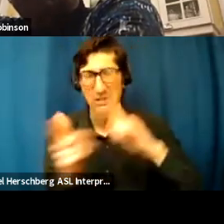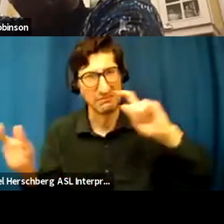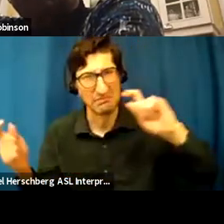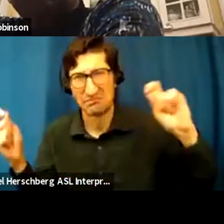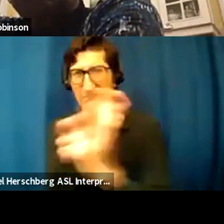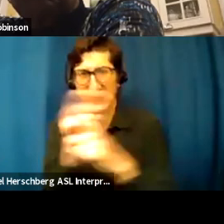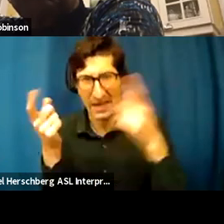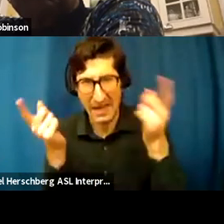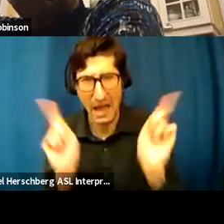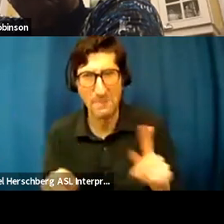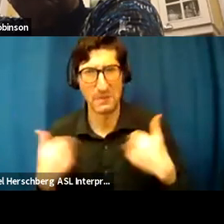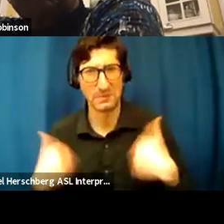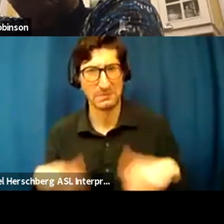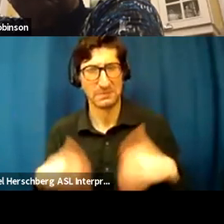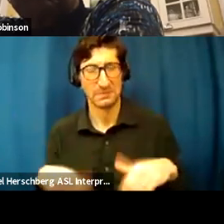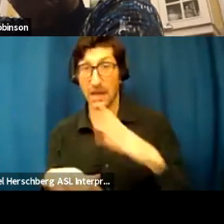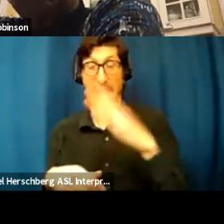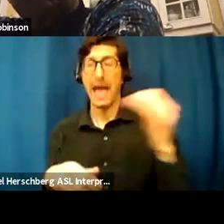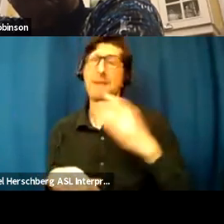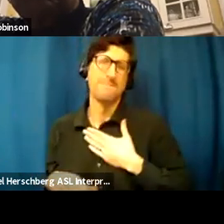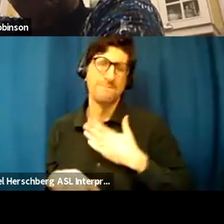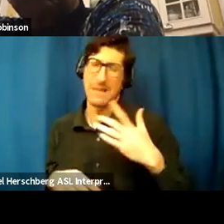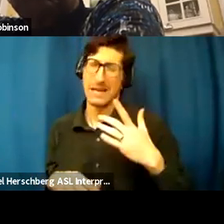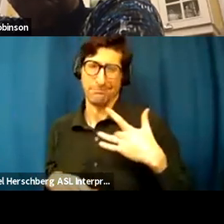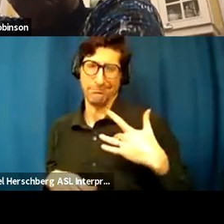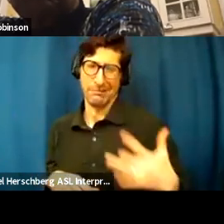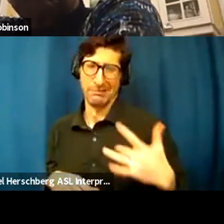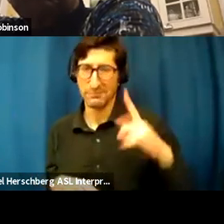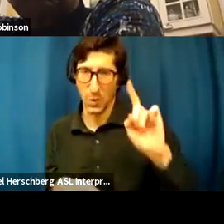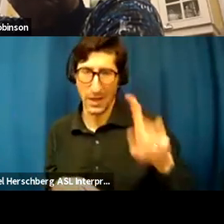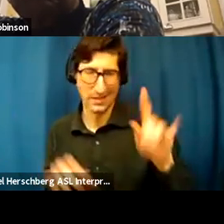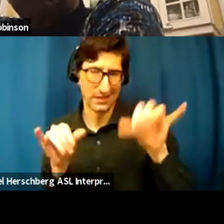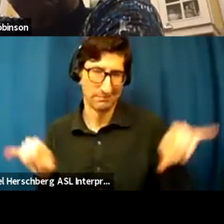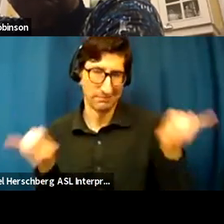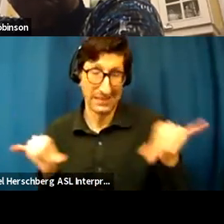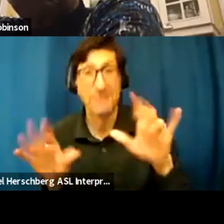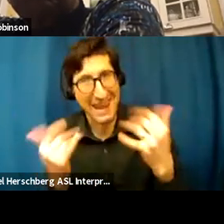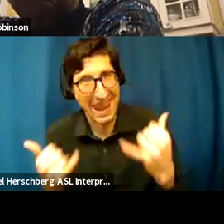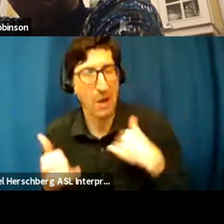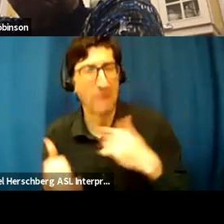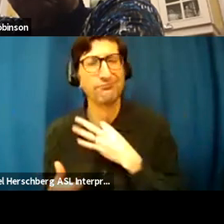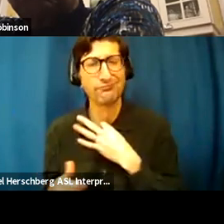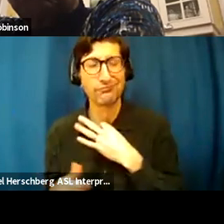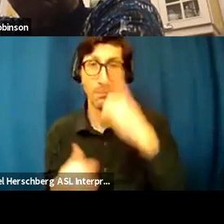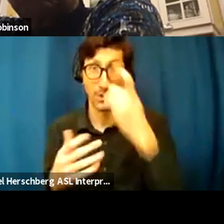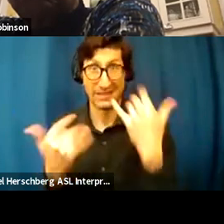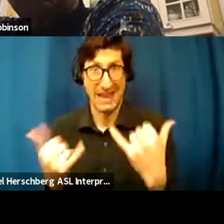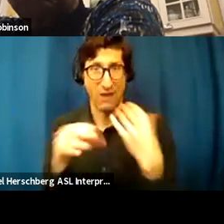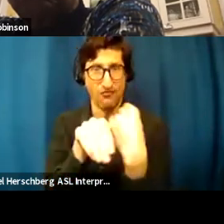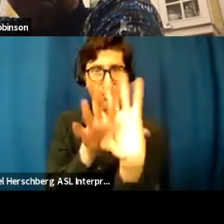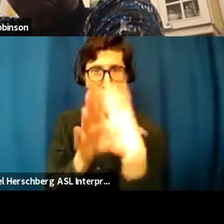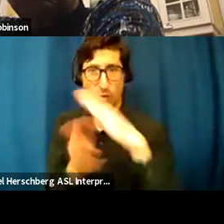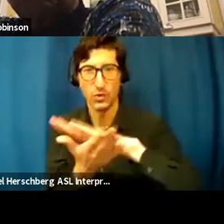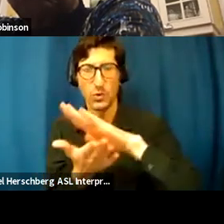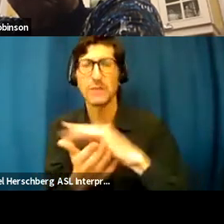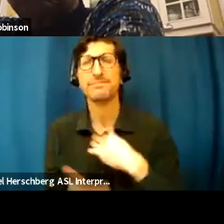And it leads me, of course, to the usual question that we ask occasionally is, and I'm particularly interested now as we've switched to remote, about membership